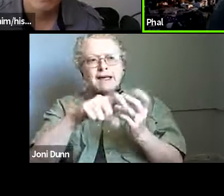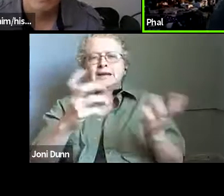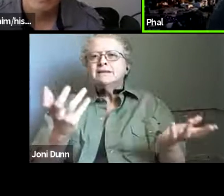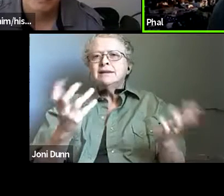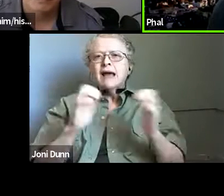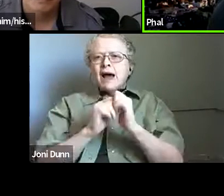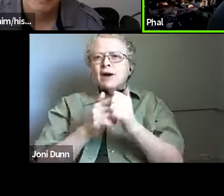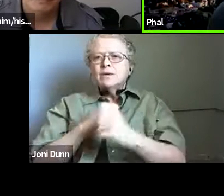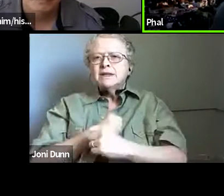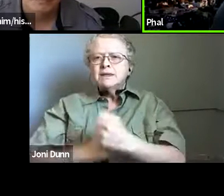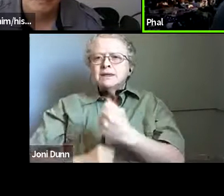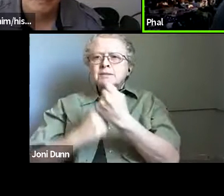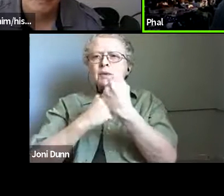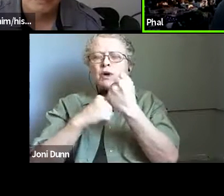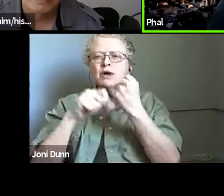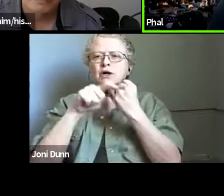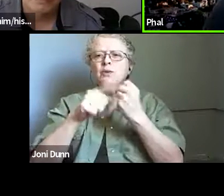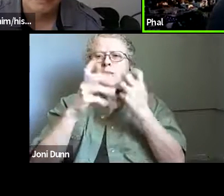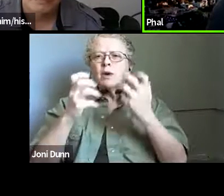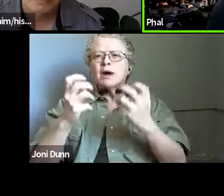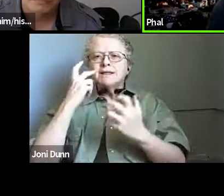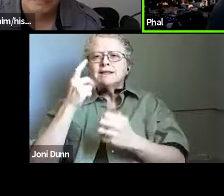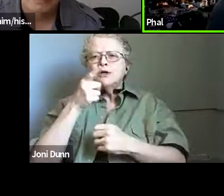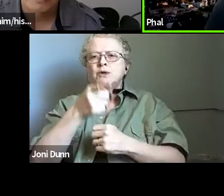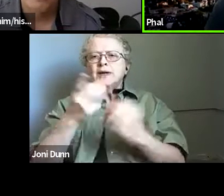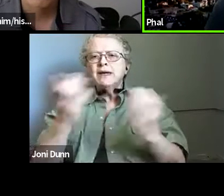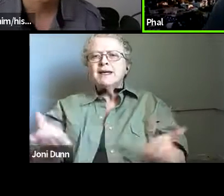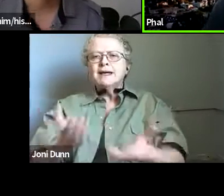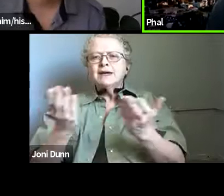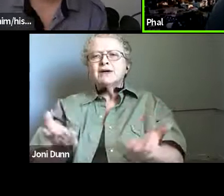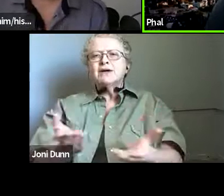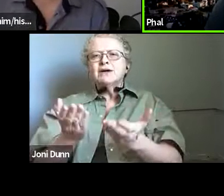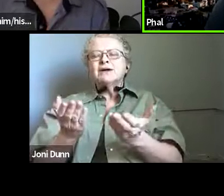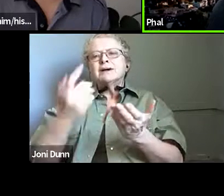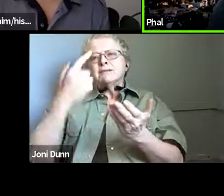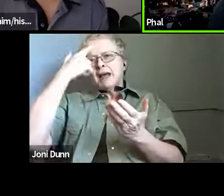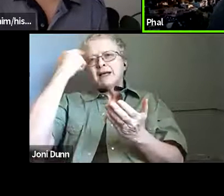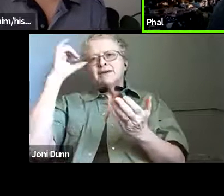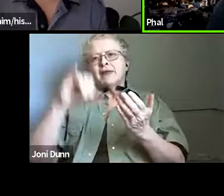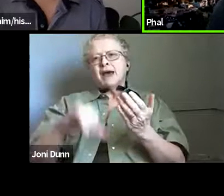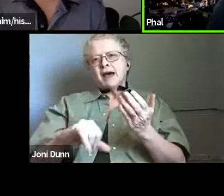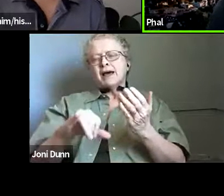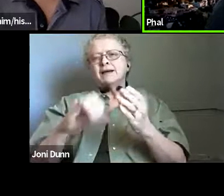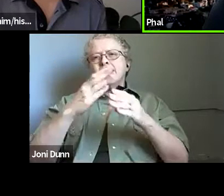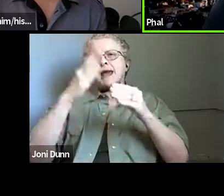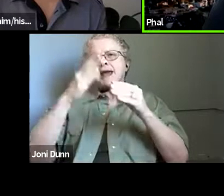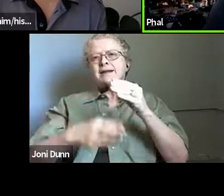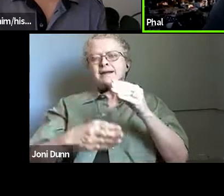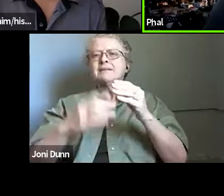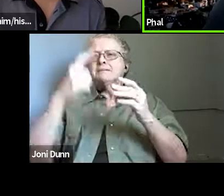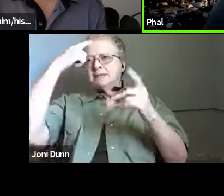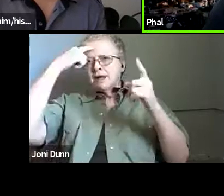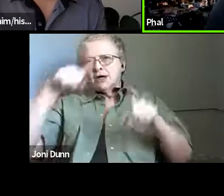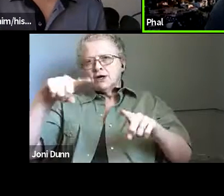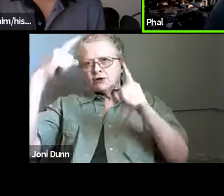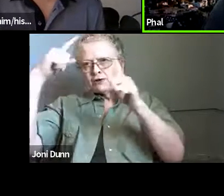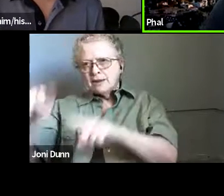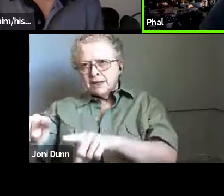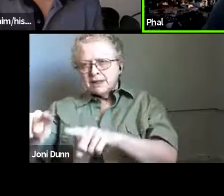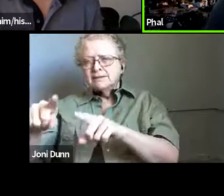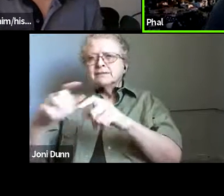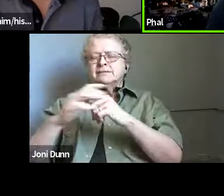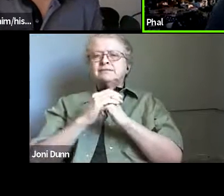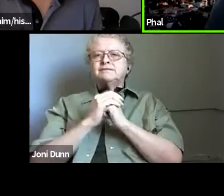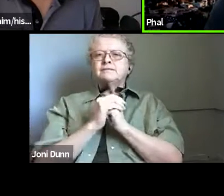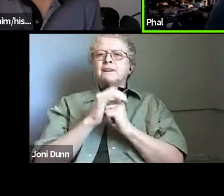you? We want to see you here. And because of that, I ended up making some agreements with them. I told them, man, they said 2 weeks the plane will be here. And if